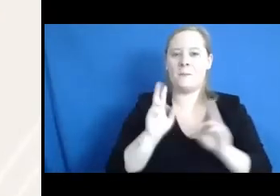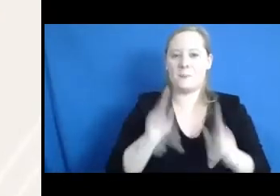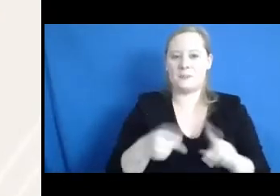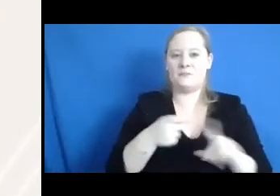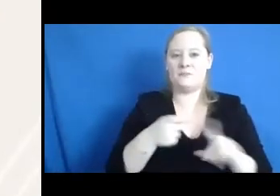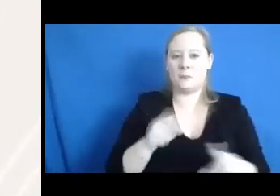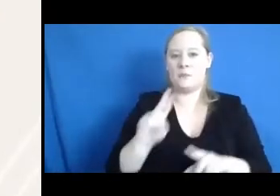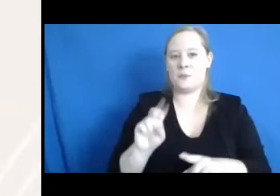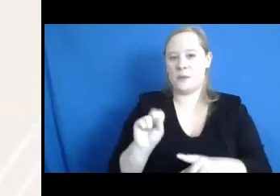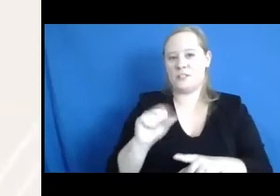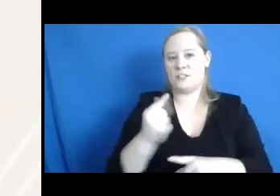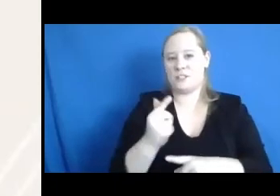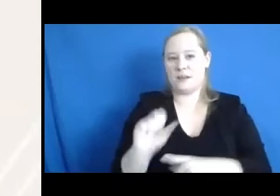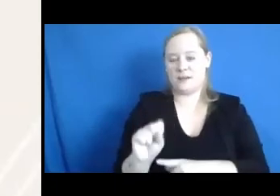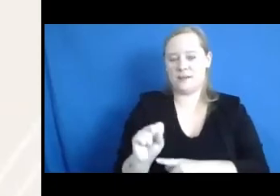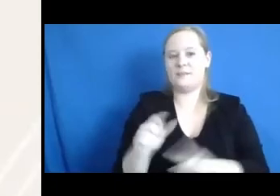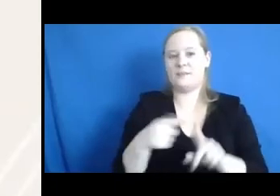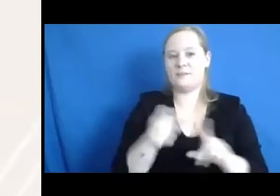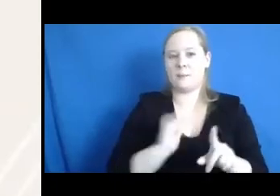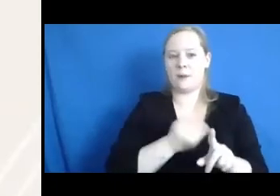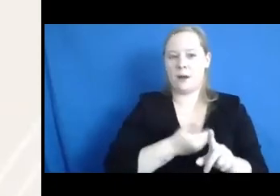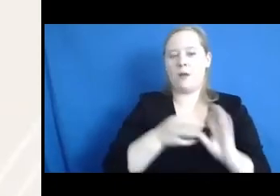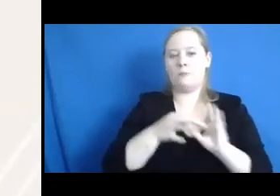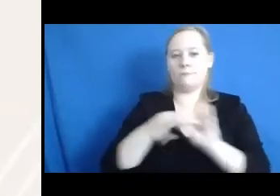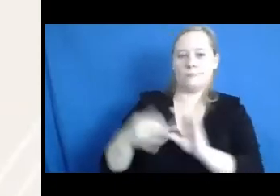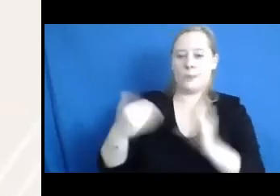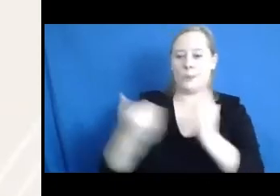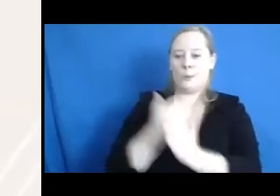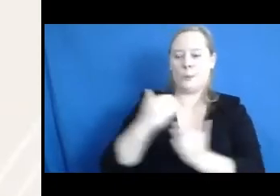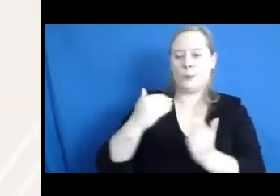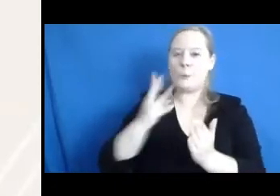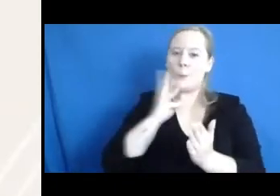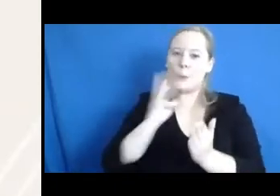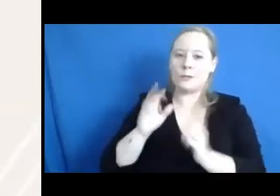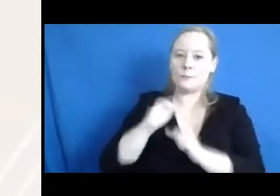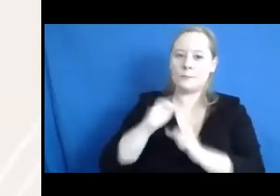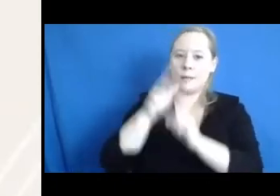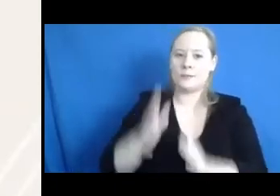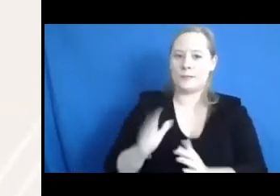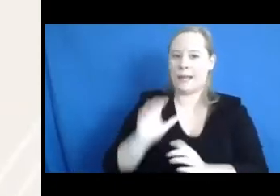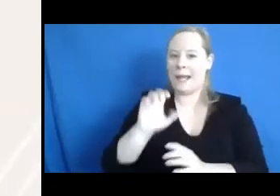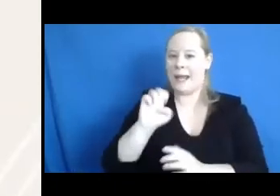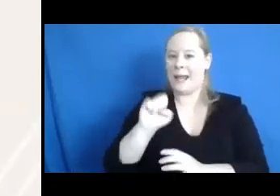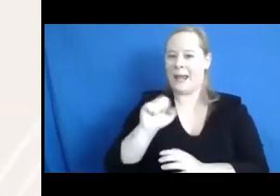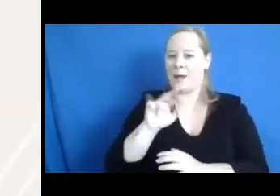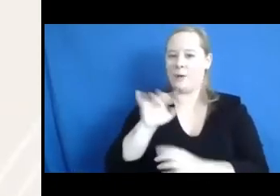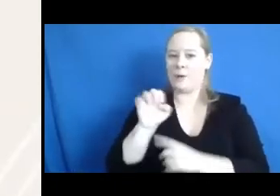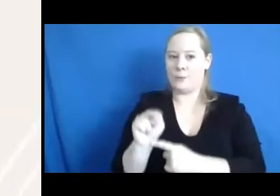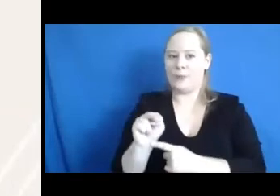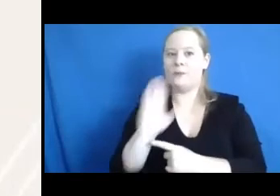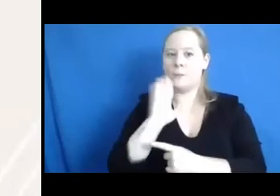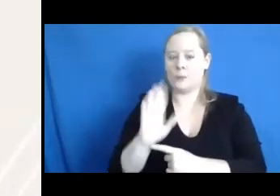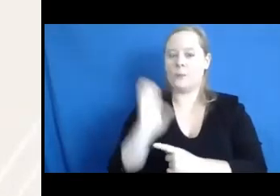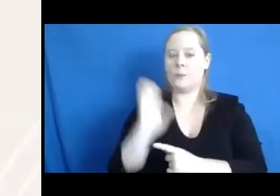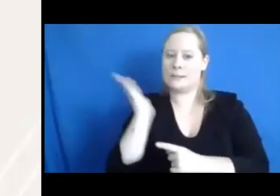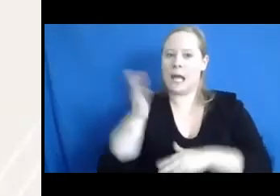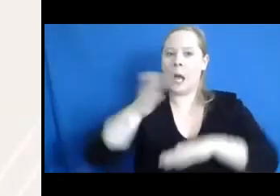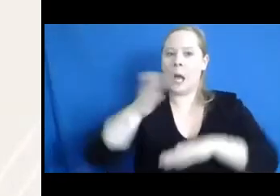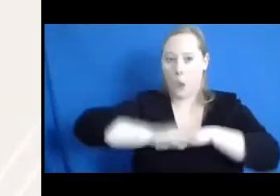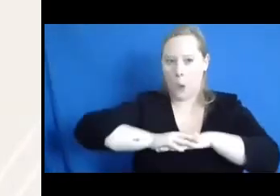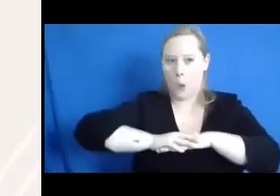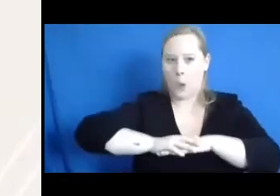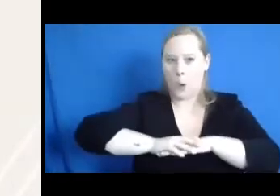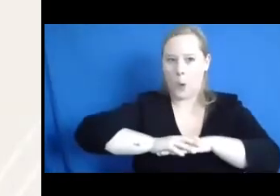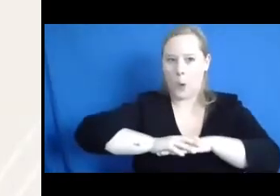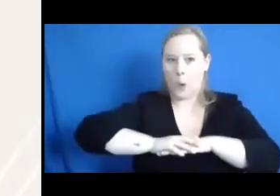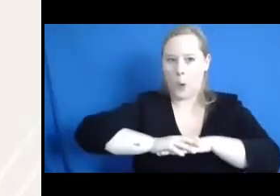USGS, one of our relatively new hydrologists, Erin Gray, is going to be presenting on some work that